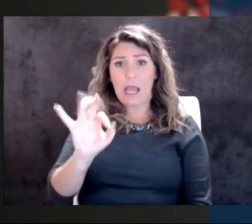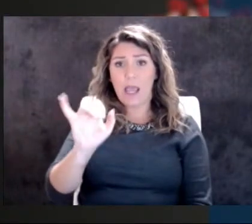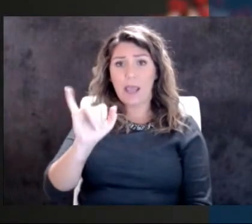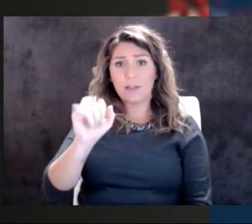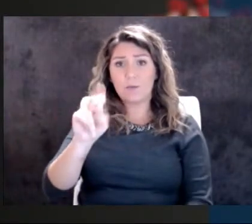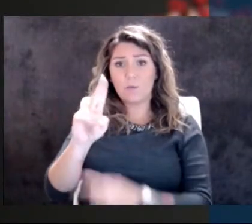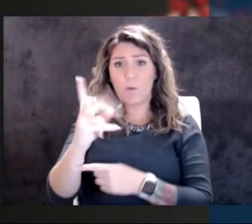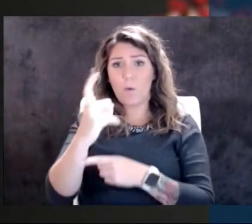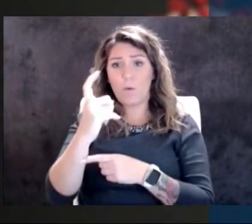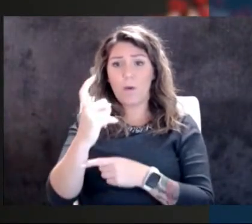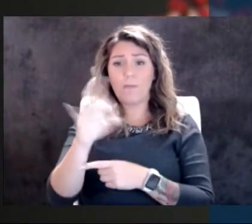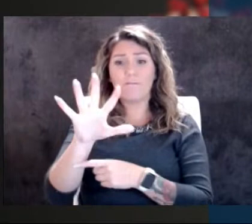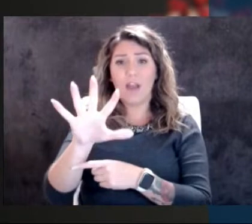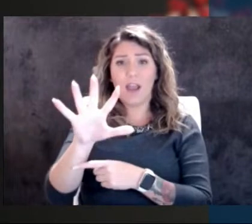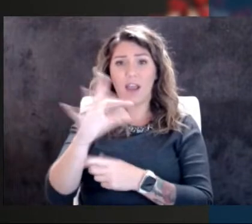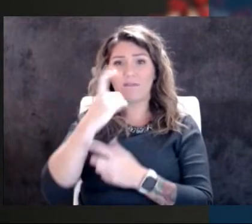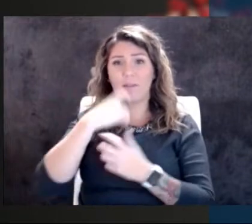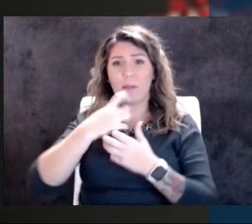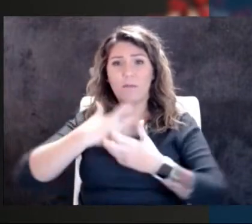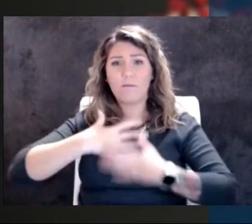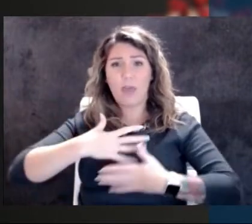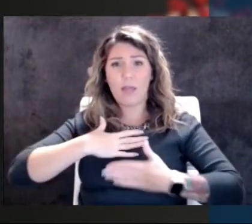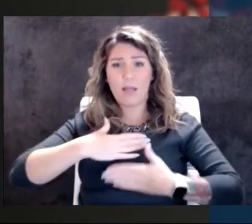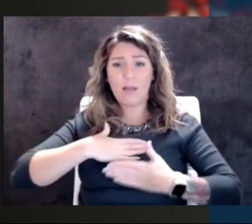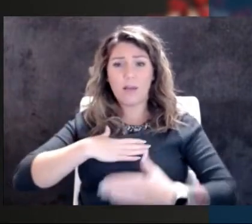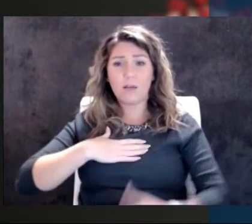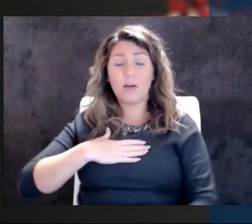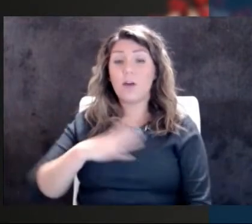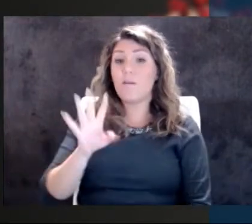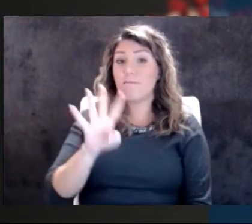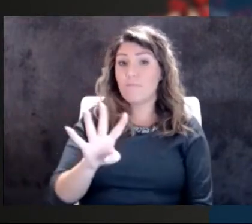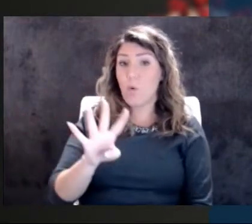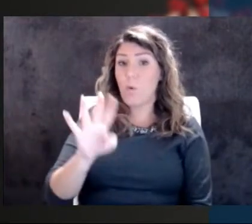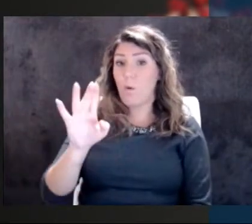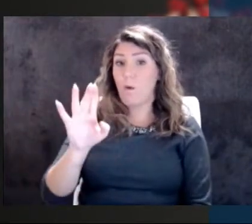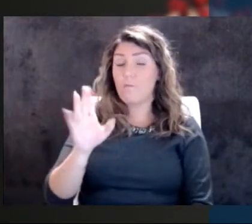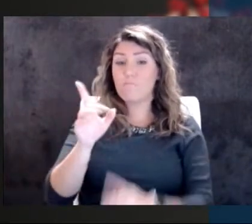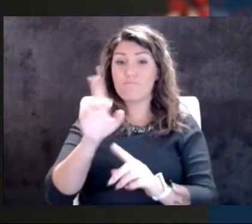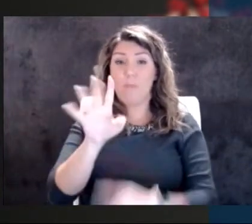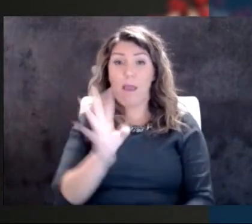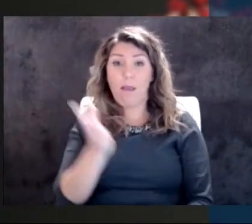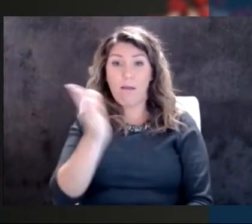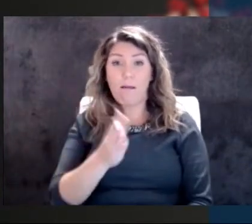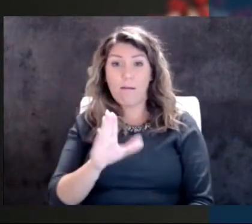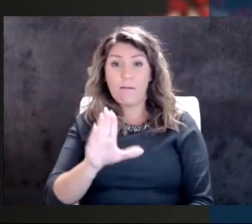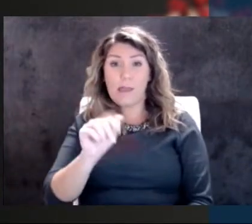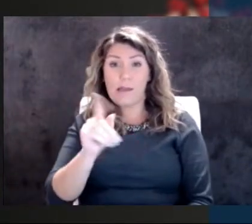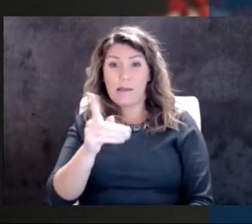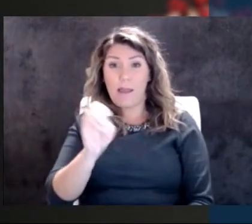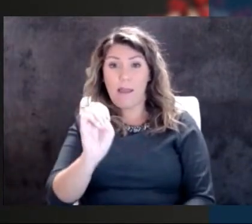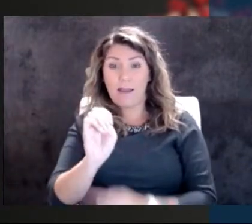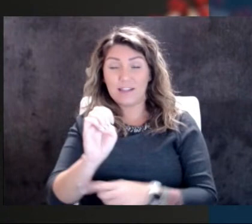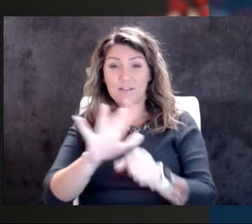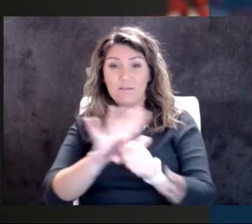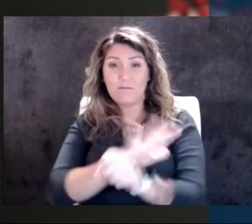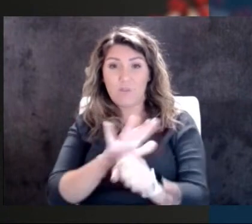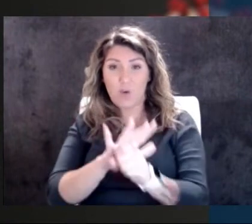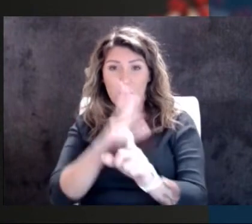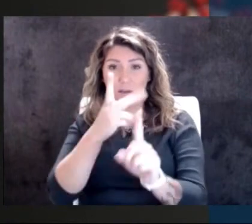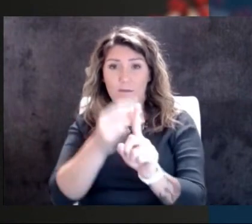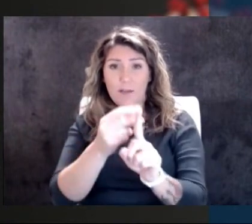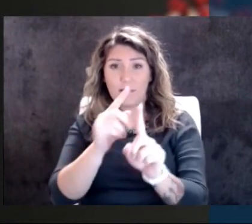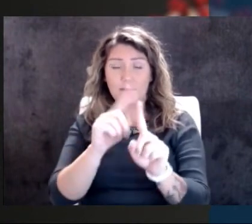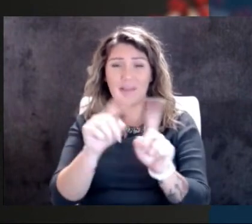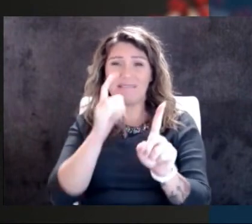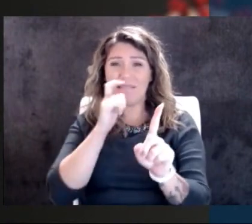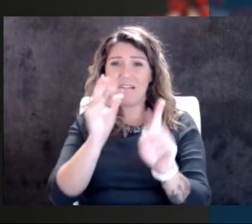and 5 on the ventilator. 4 of those active infections are fully vaccinated. But again, it's not clear if all 4 of